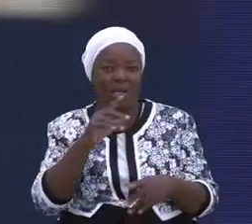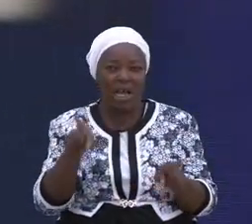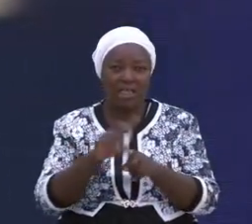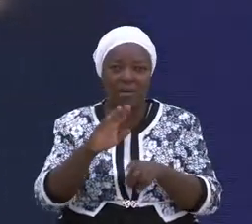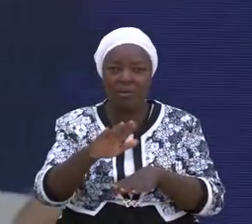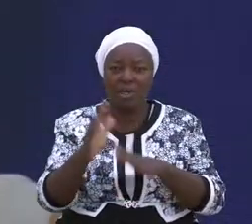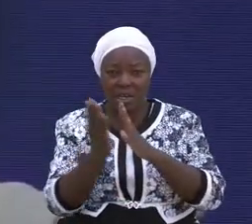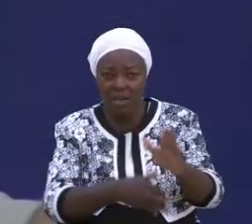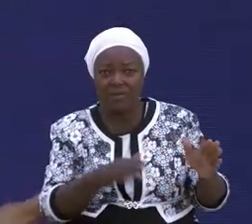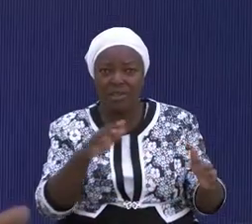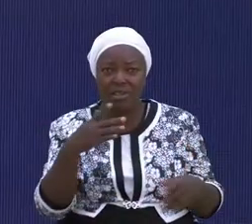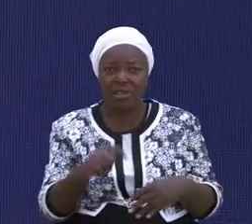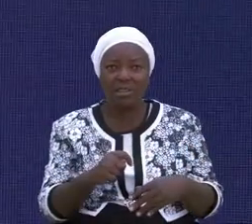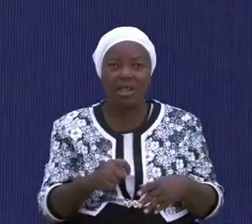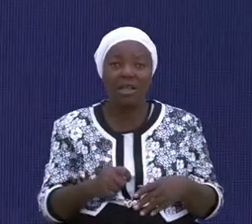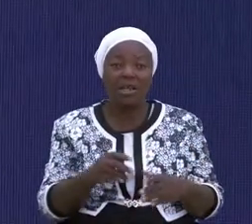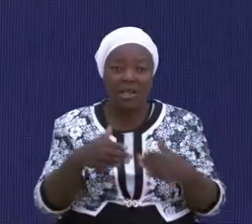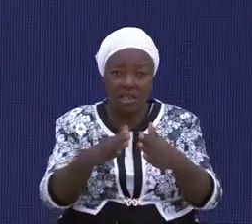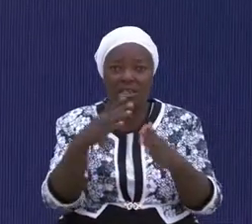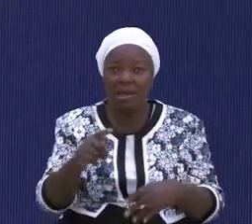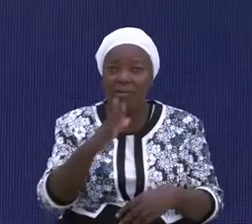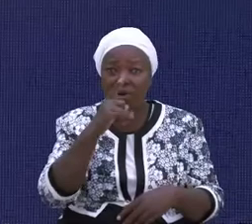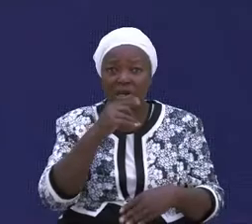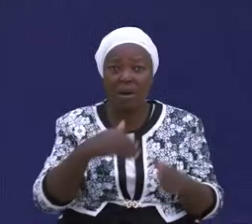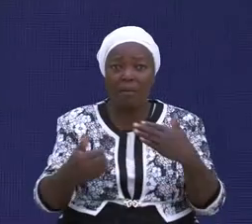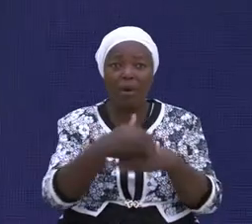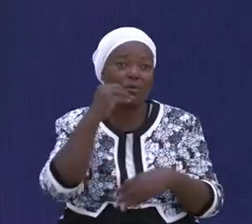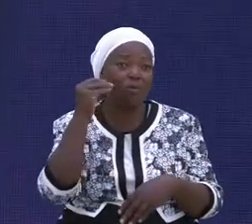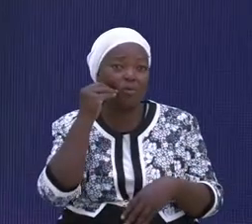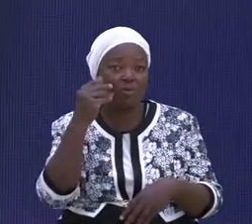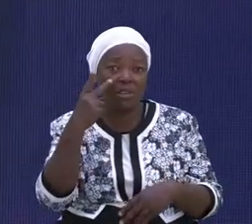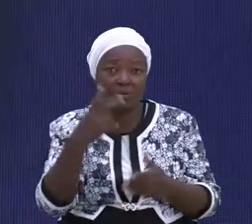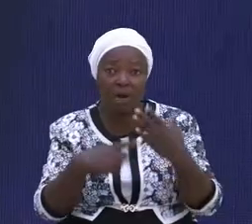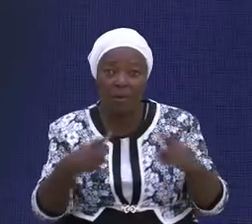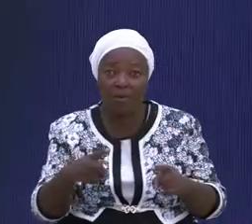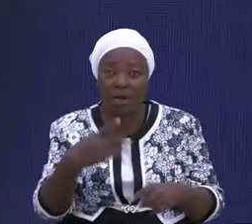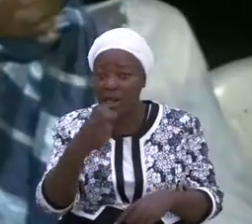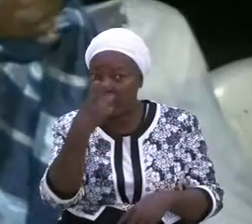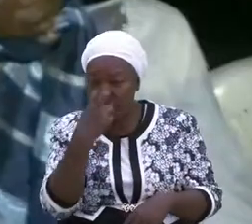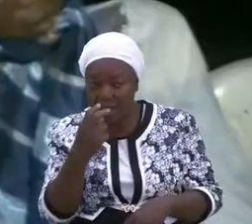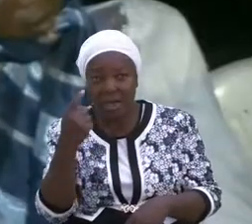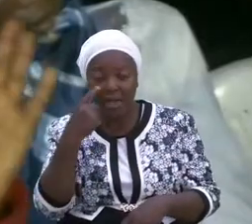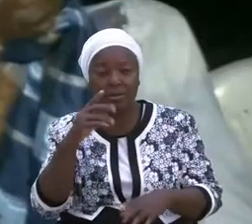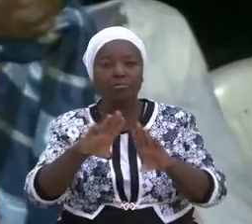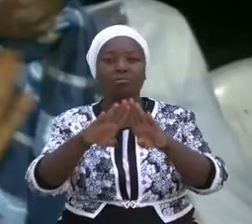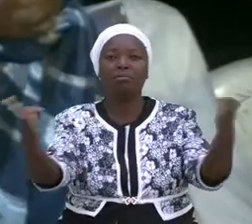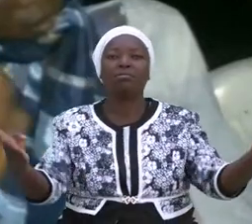the mother back home, lo and behold, the blind eyes opened.